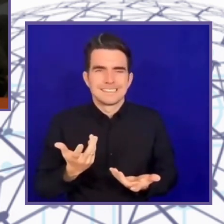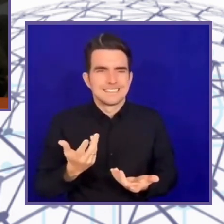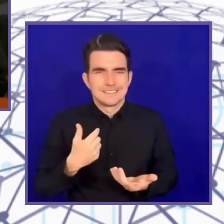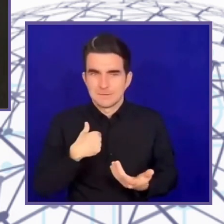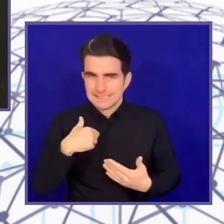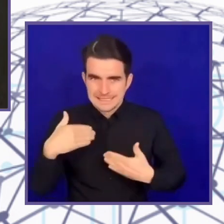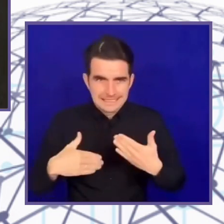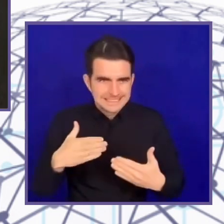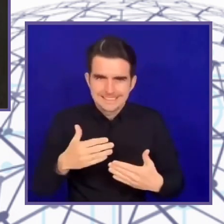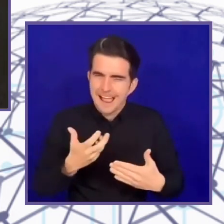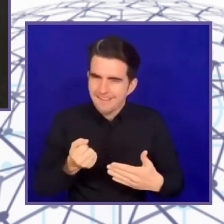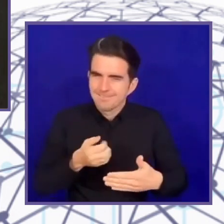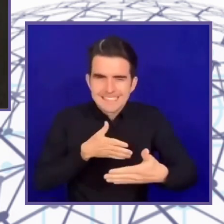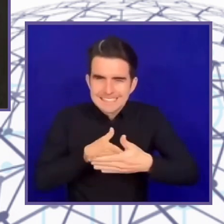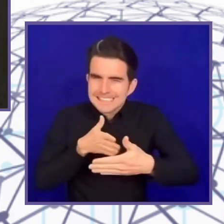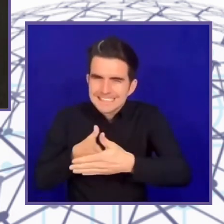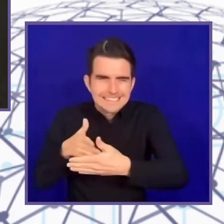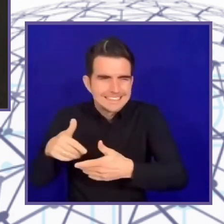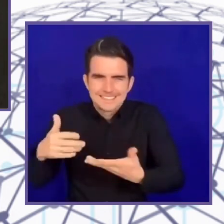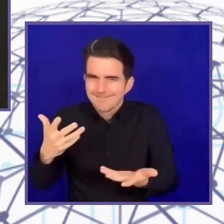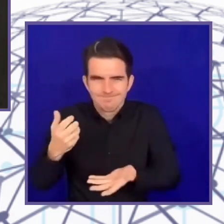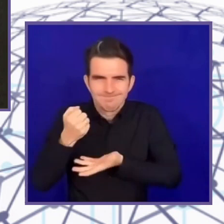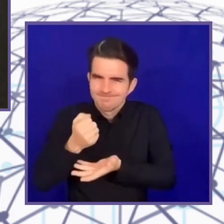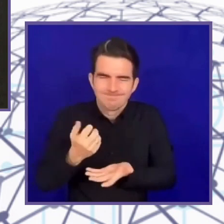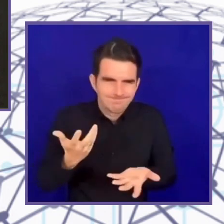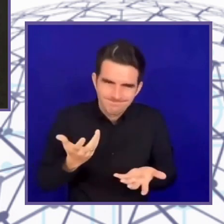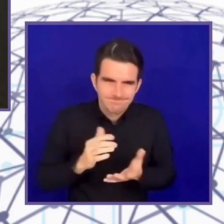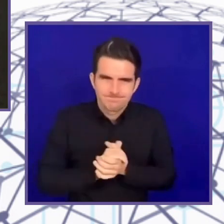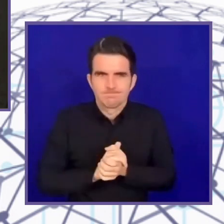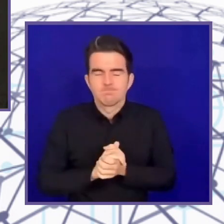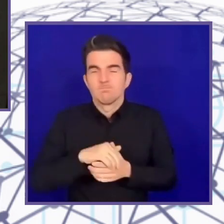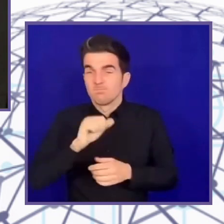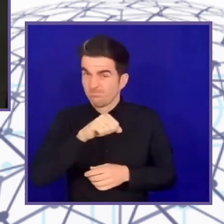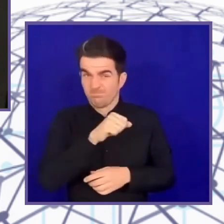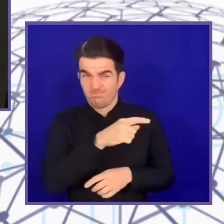formally send a box of assistive technology to a crisis humanitarian setting.